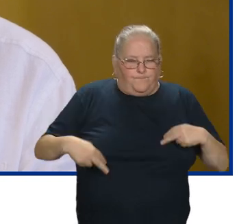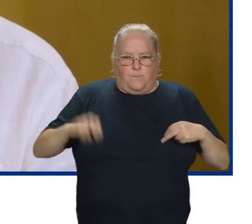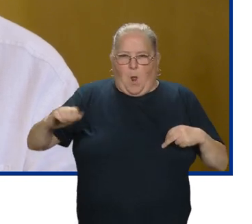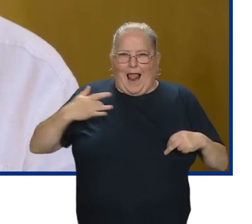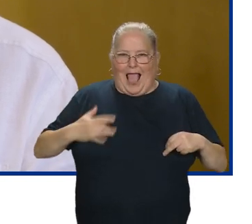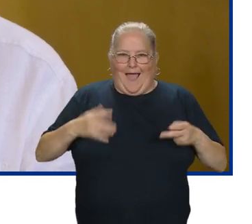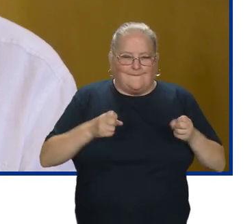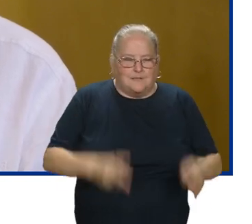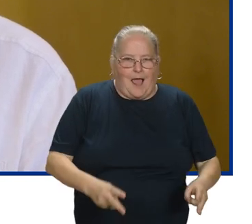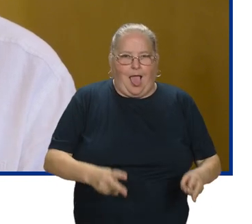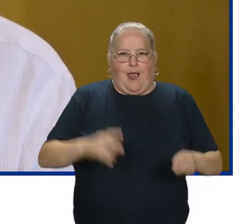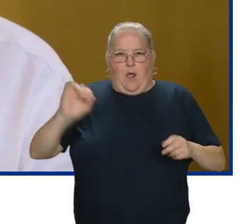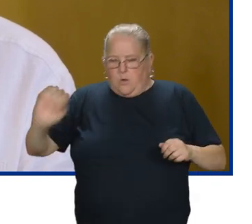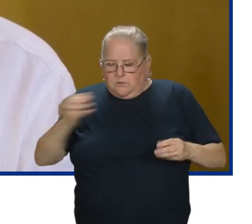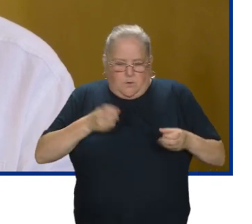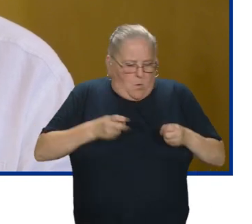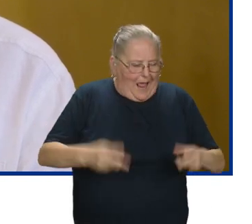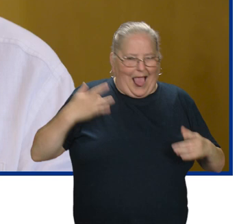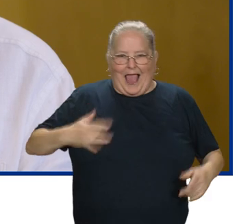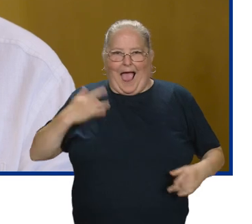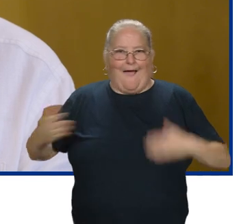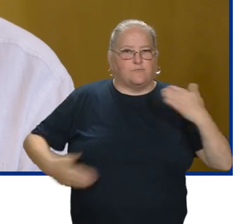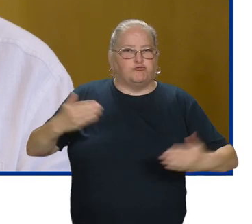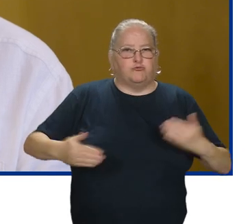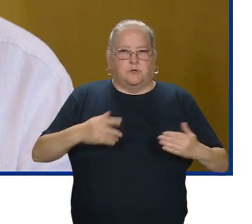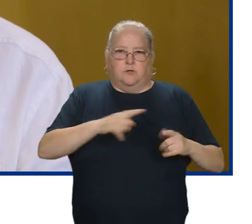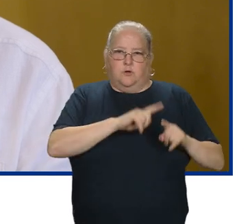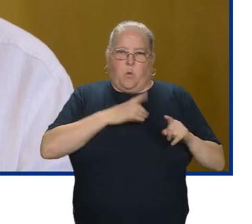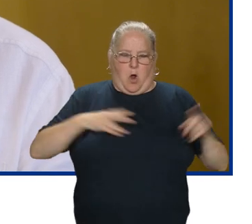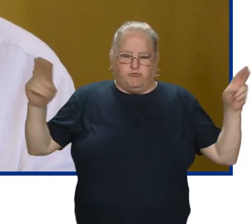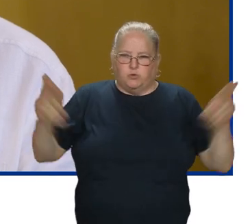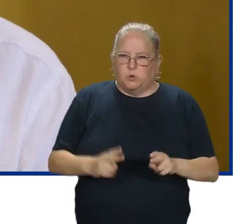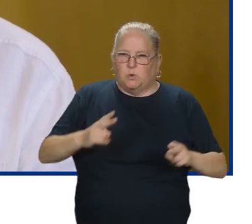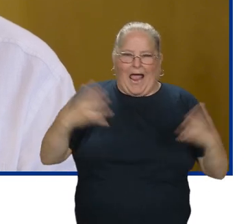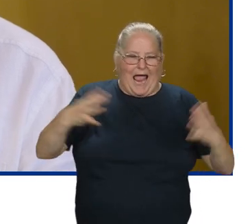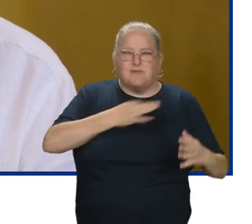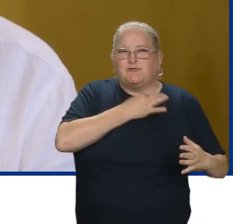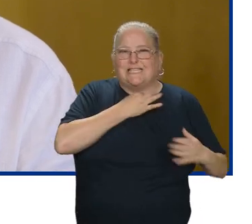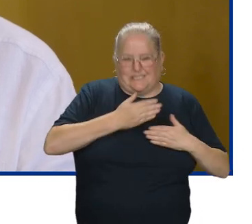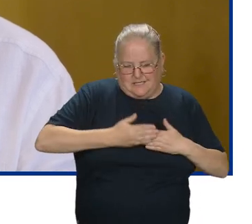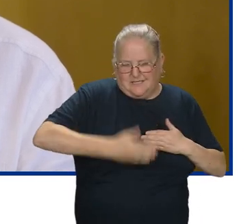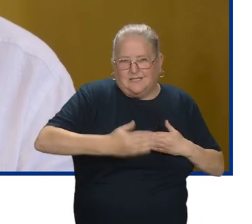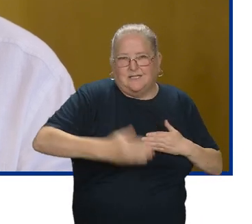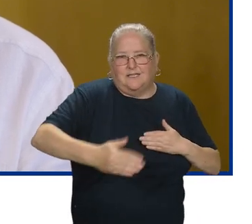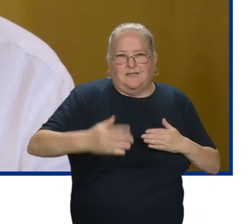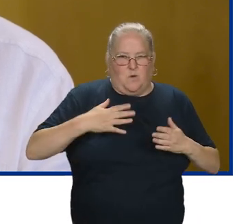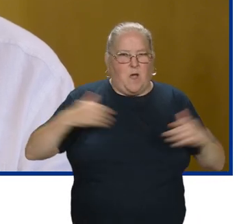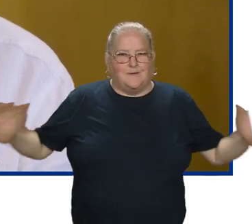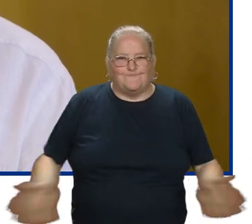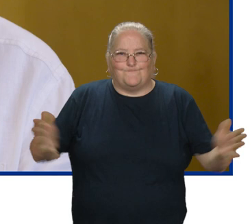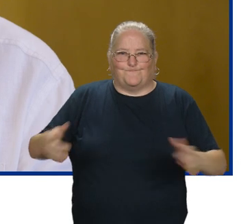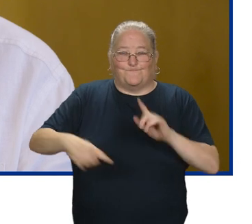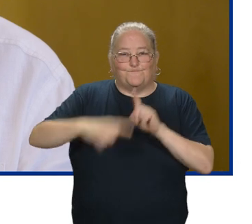your medication. And overall, the aim is to reduce risk factors for future physical disease,